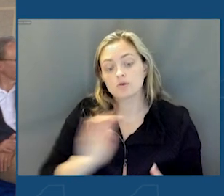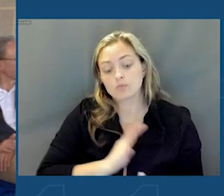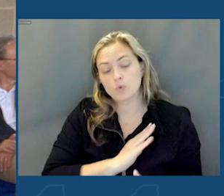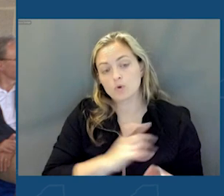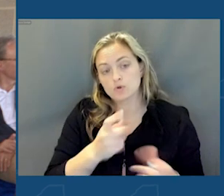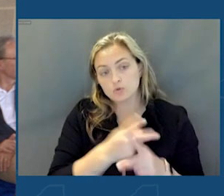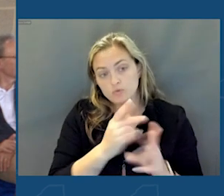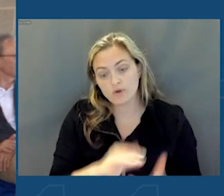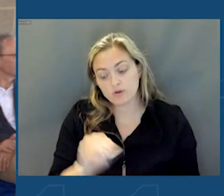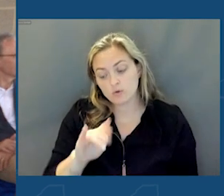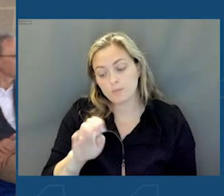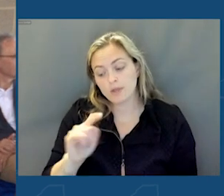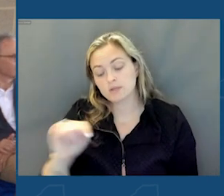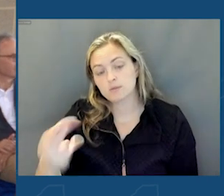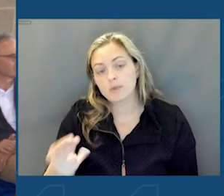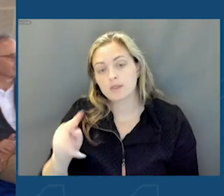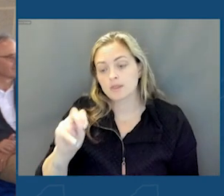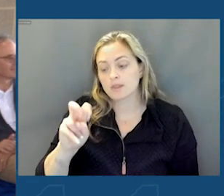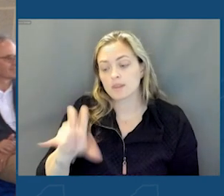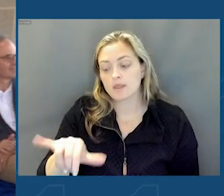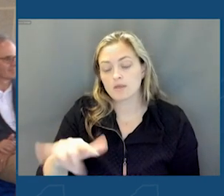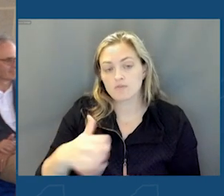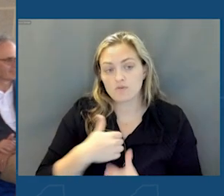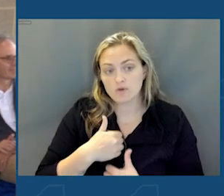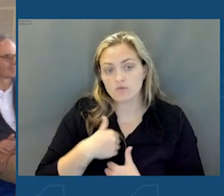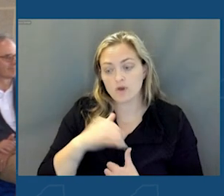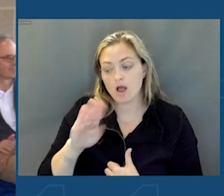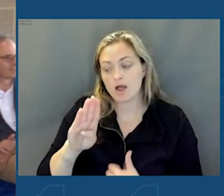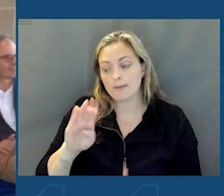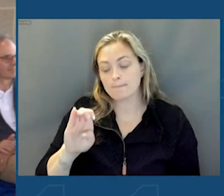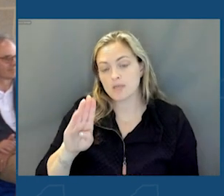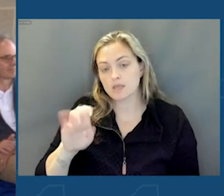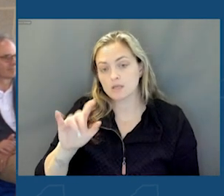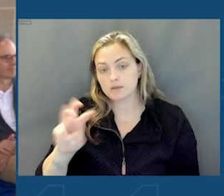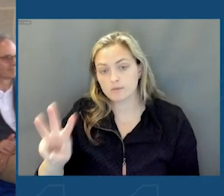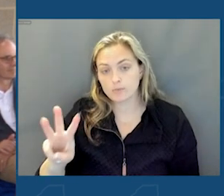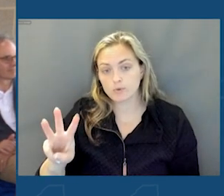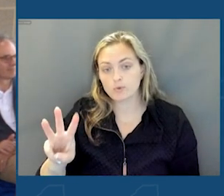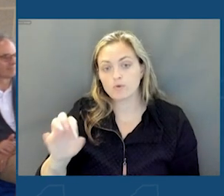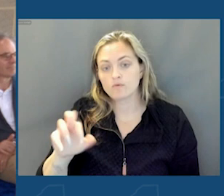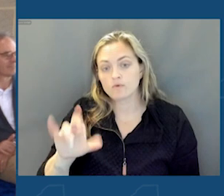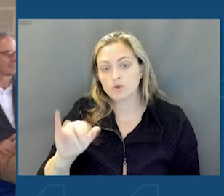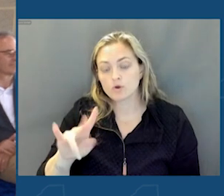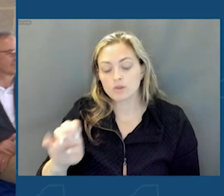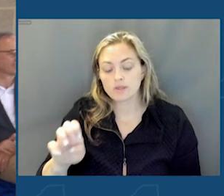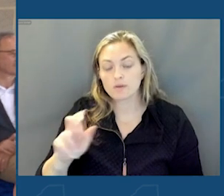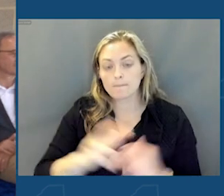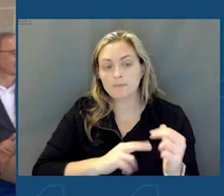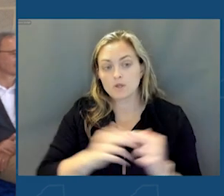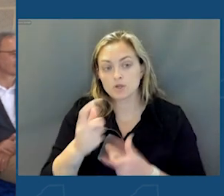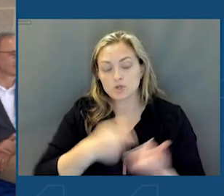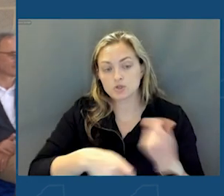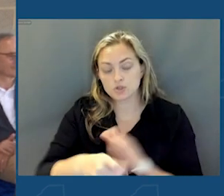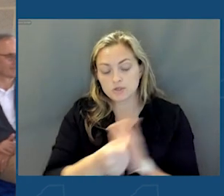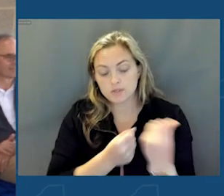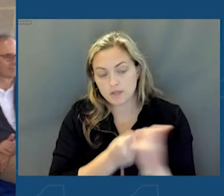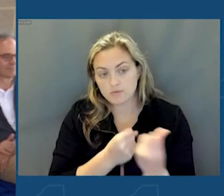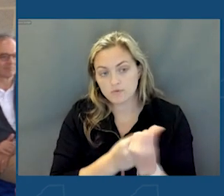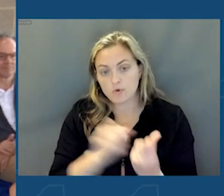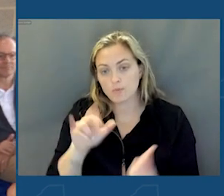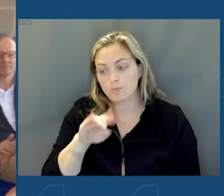Smith, Navy veteran, IBEW, Finger Lakes Building Trades advocate. Bruce